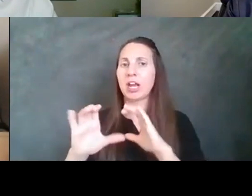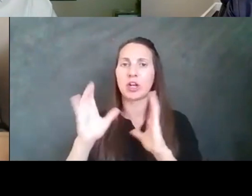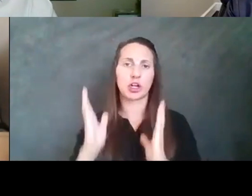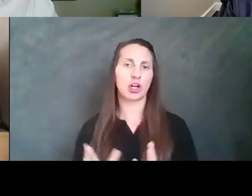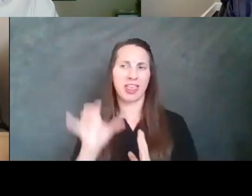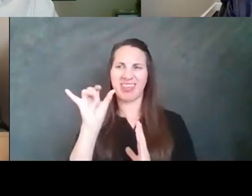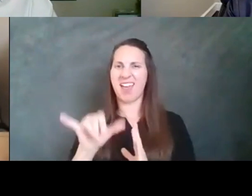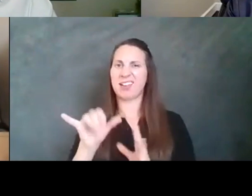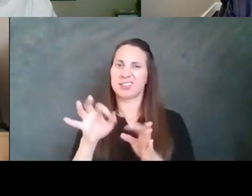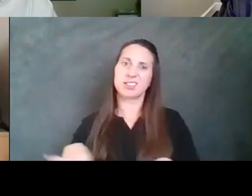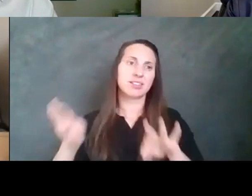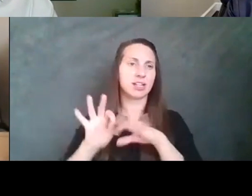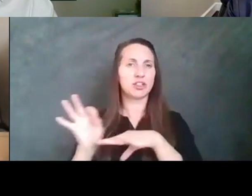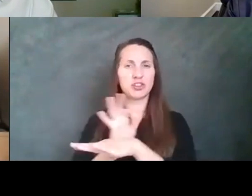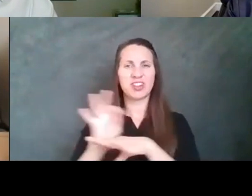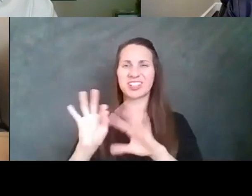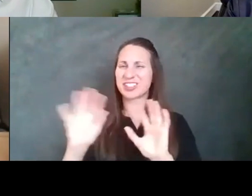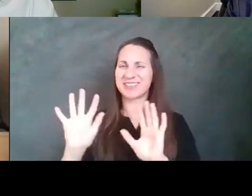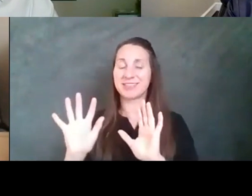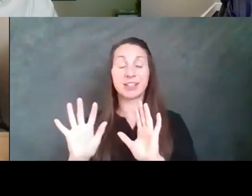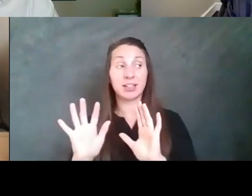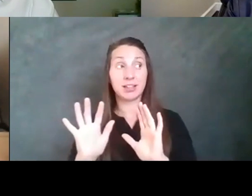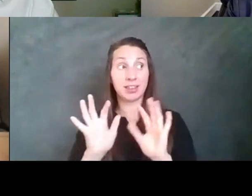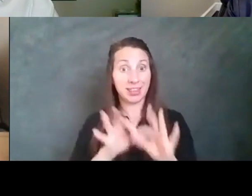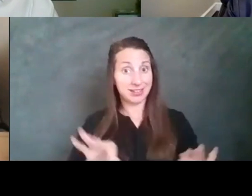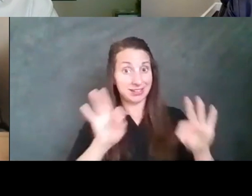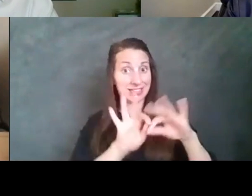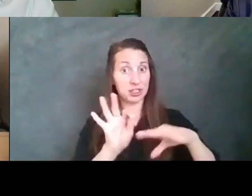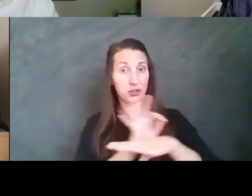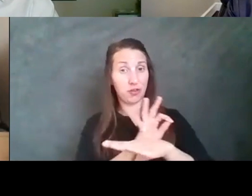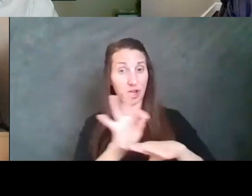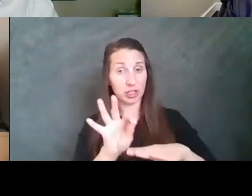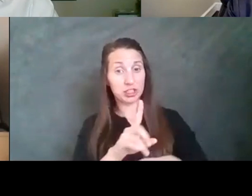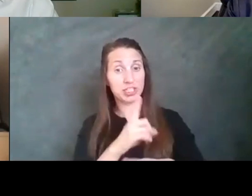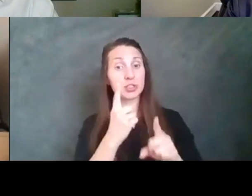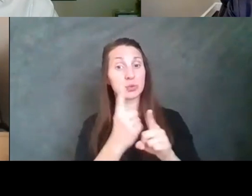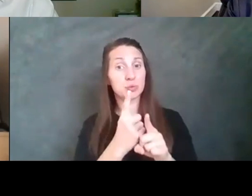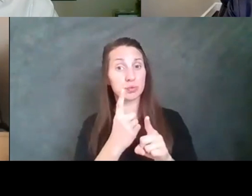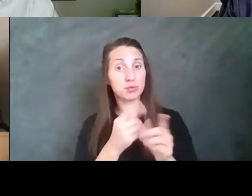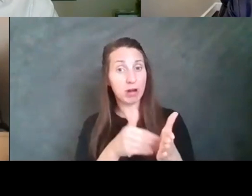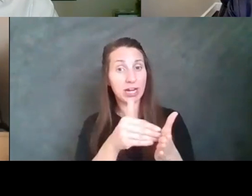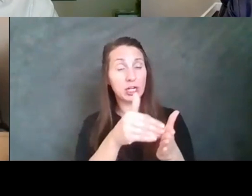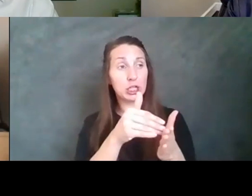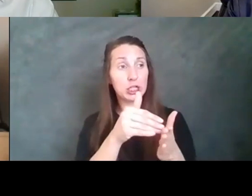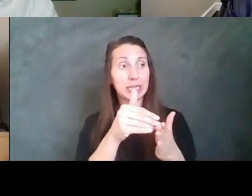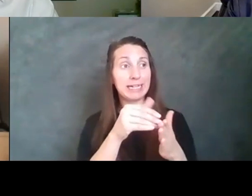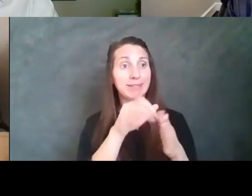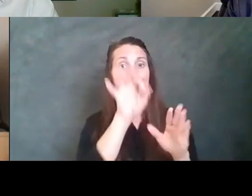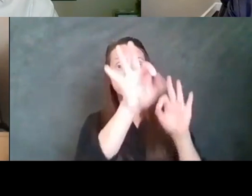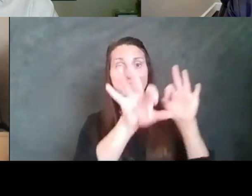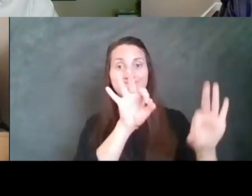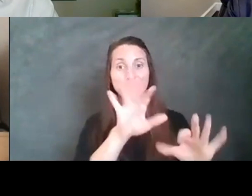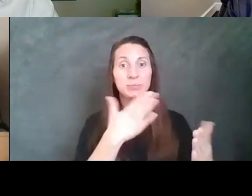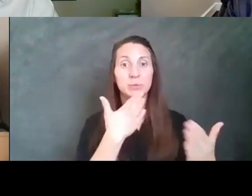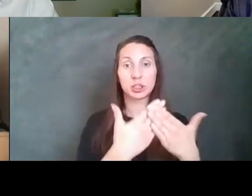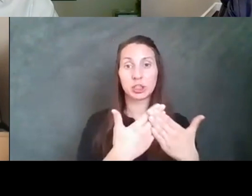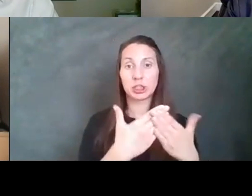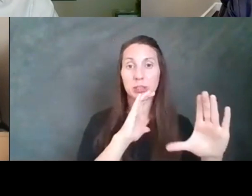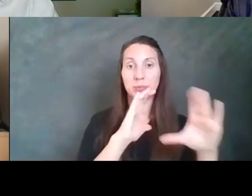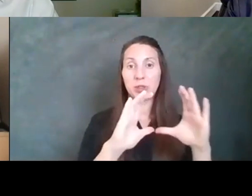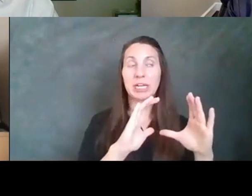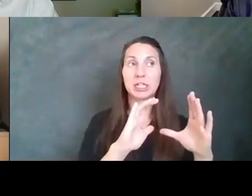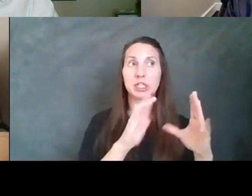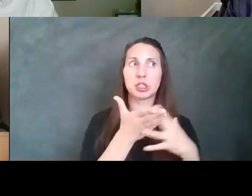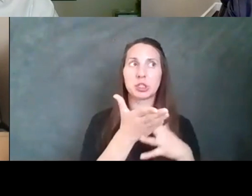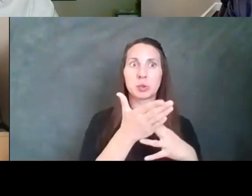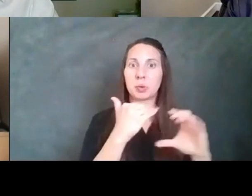may be regularly putting out good communications through your email channels, for instance, right? In which